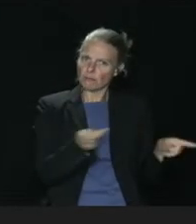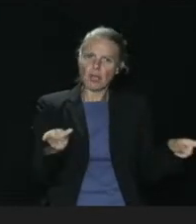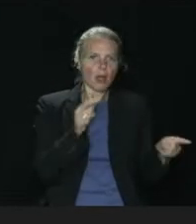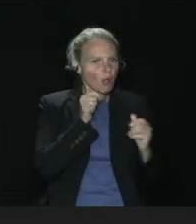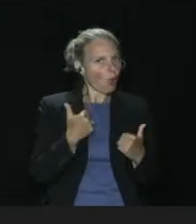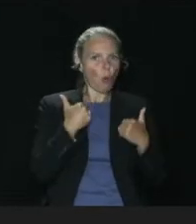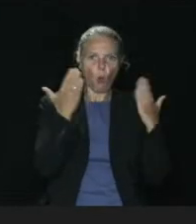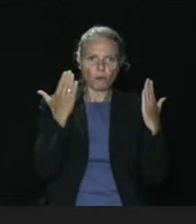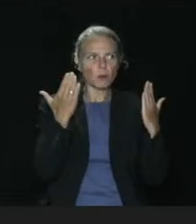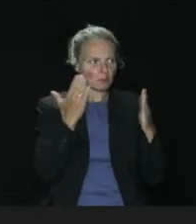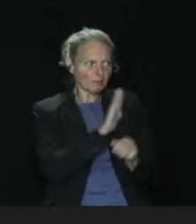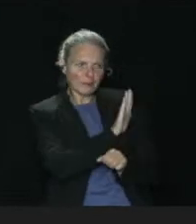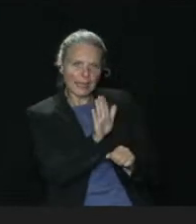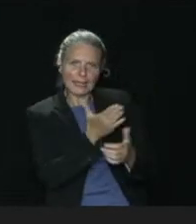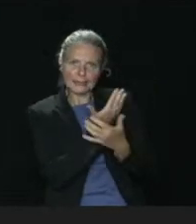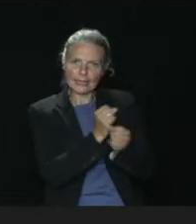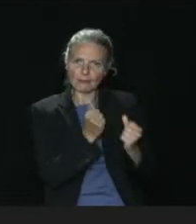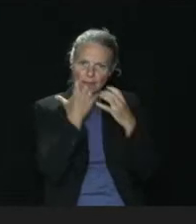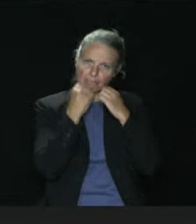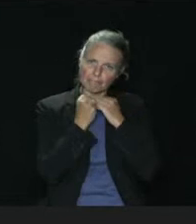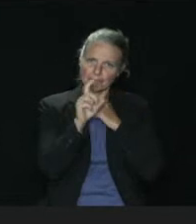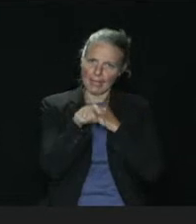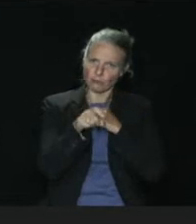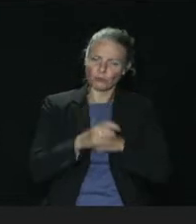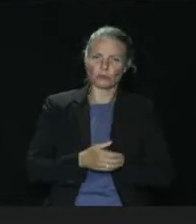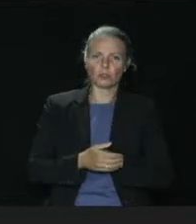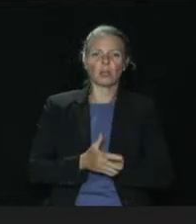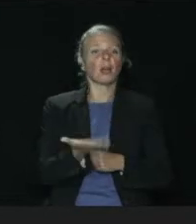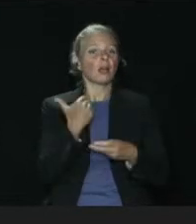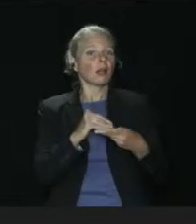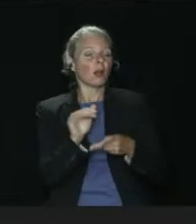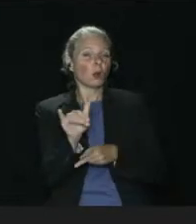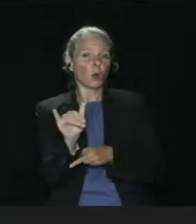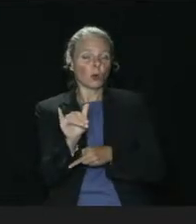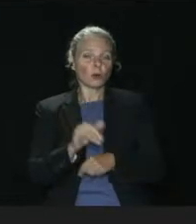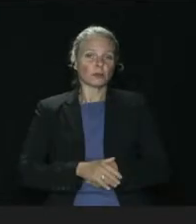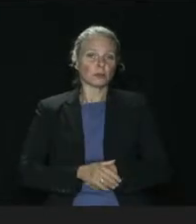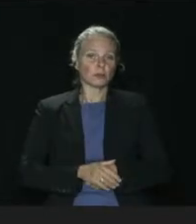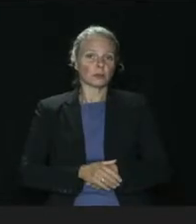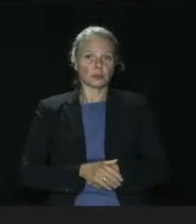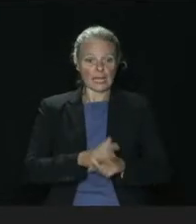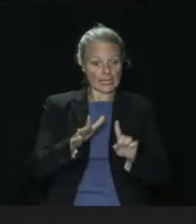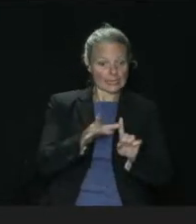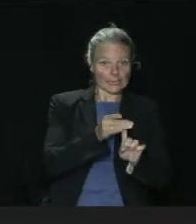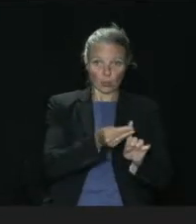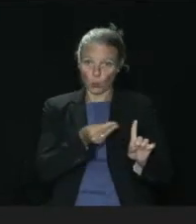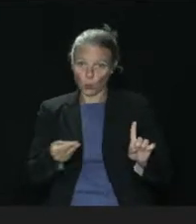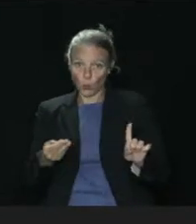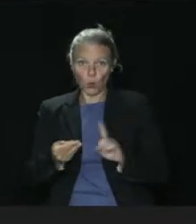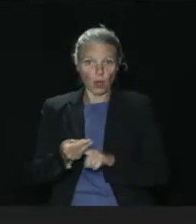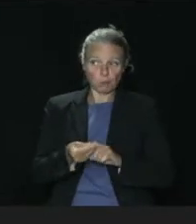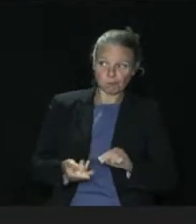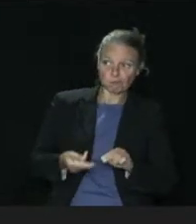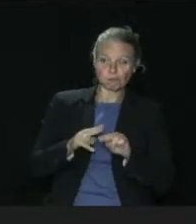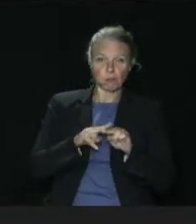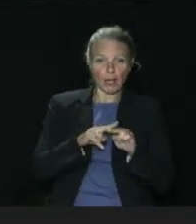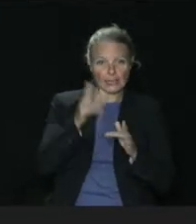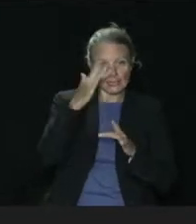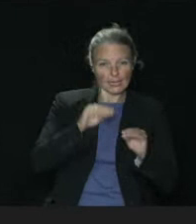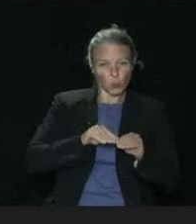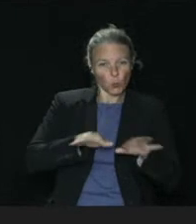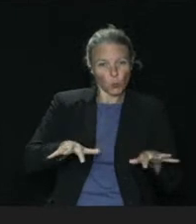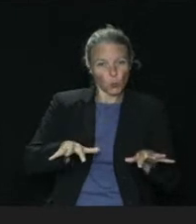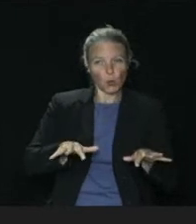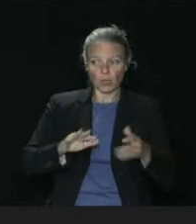are safe, and we also have to keep a close eye on the transmission rates, community